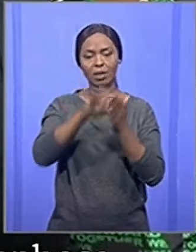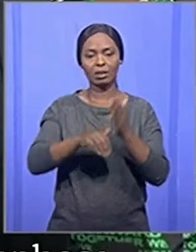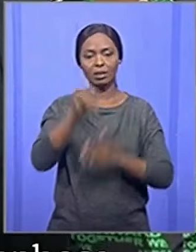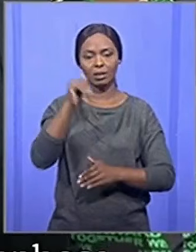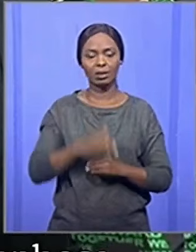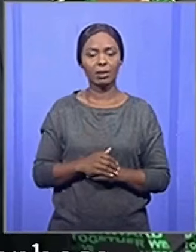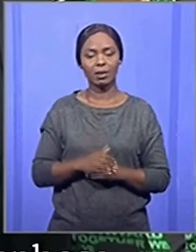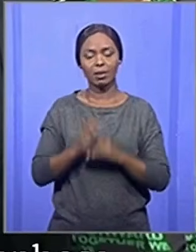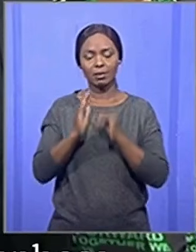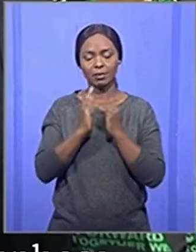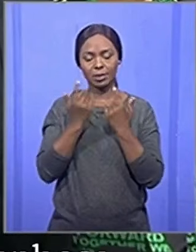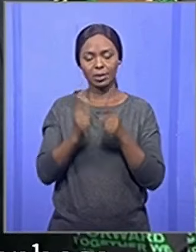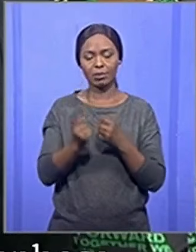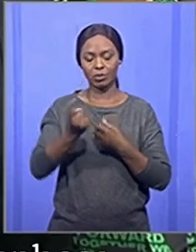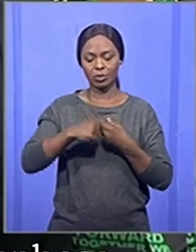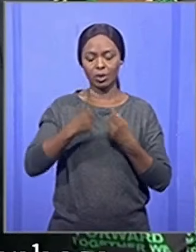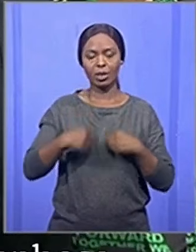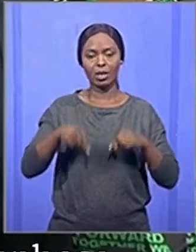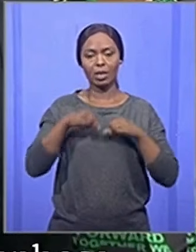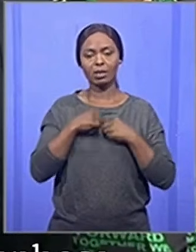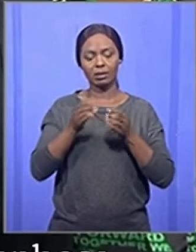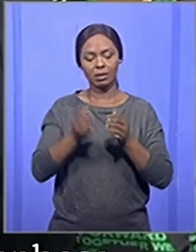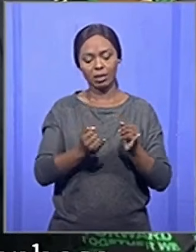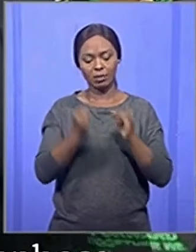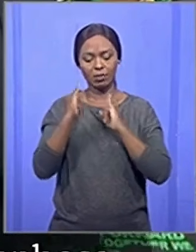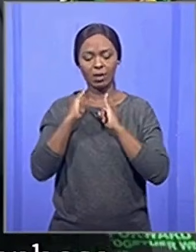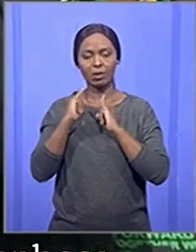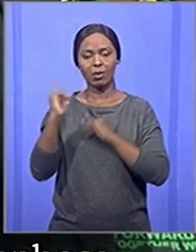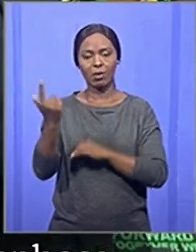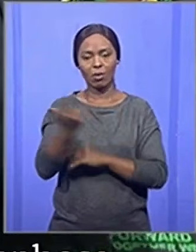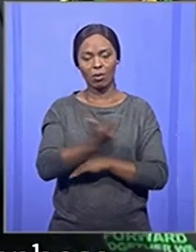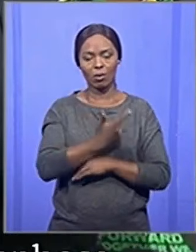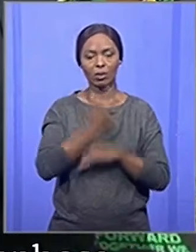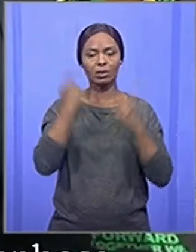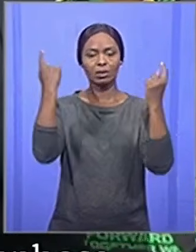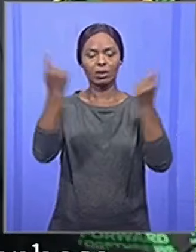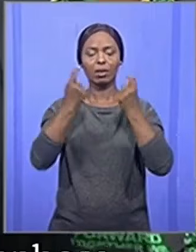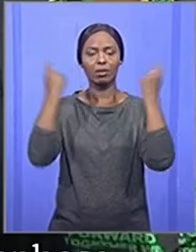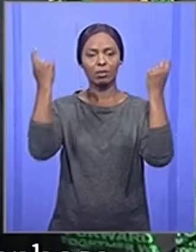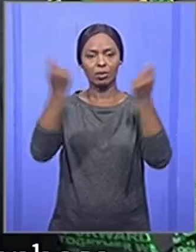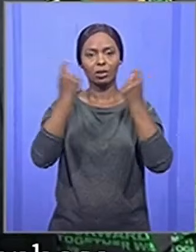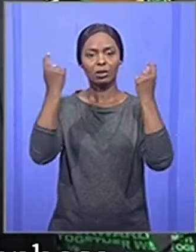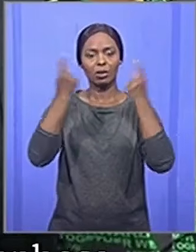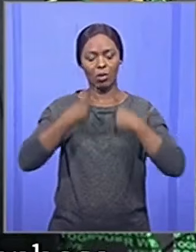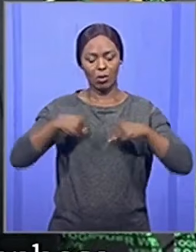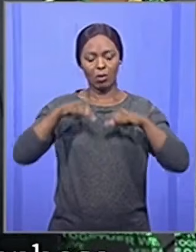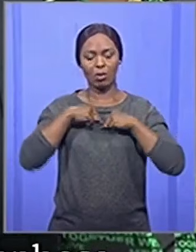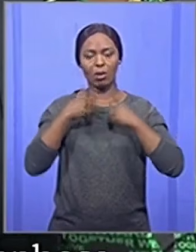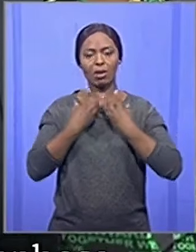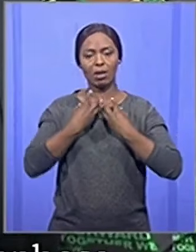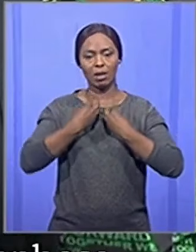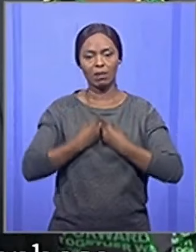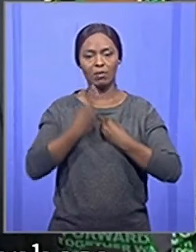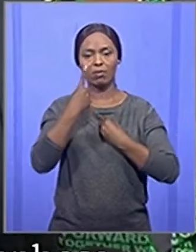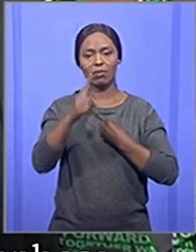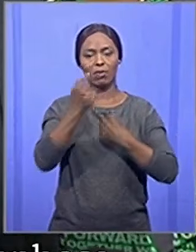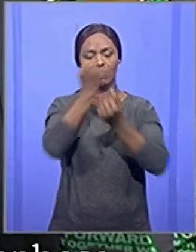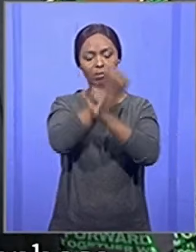to join us as we're inviting everyone in the celebrations that we should all have for our